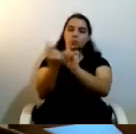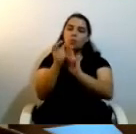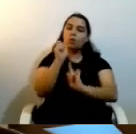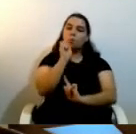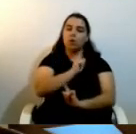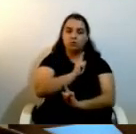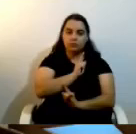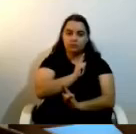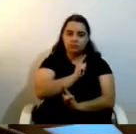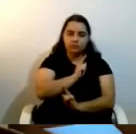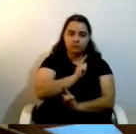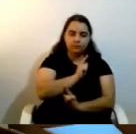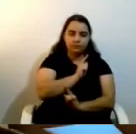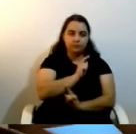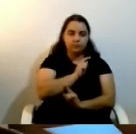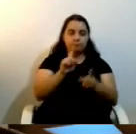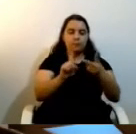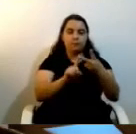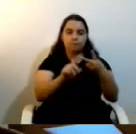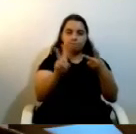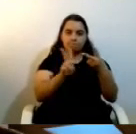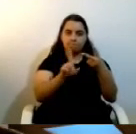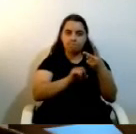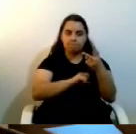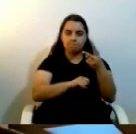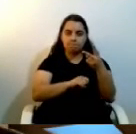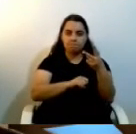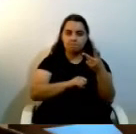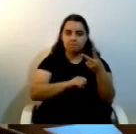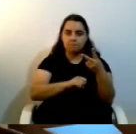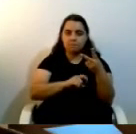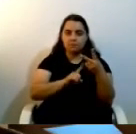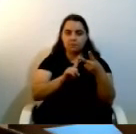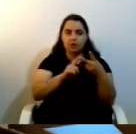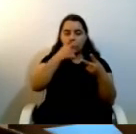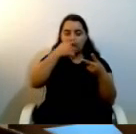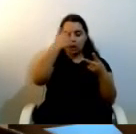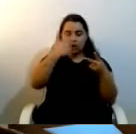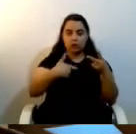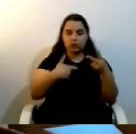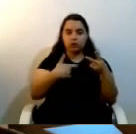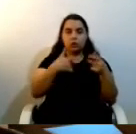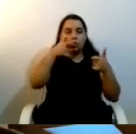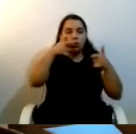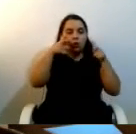The second condition is the user controls the money